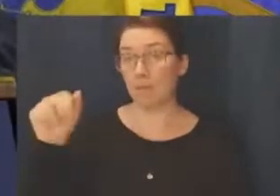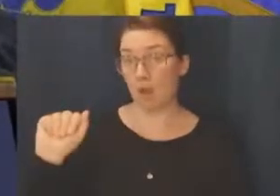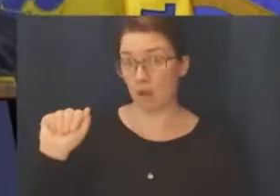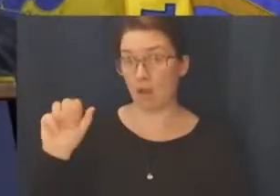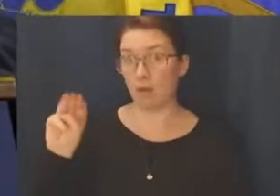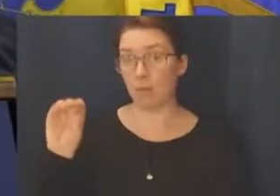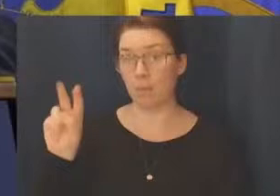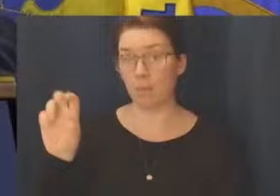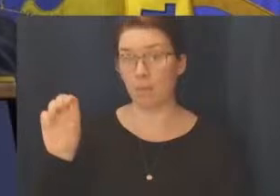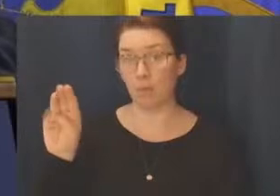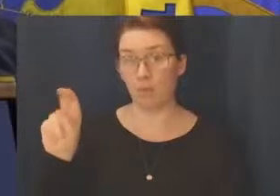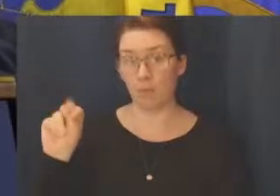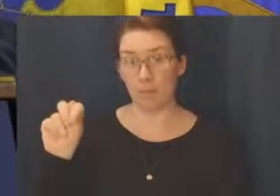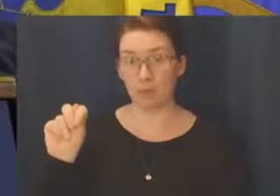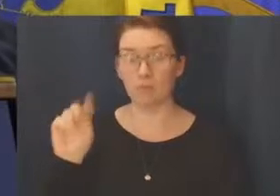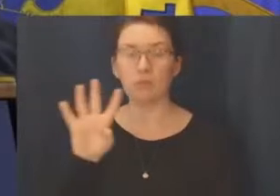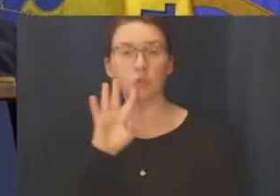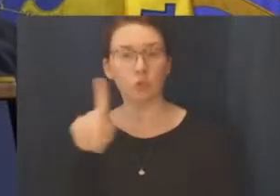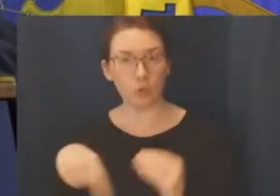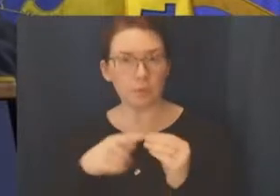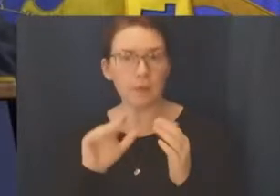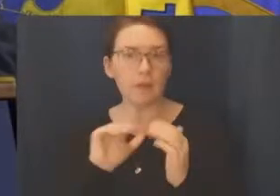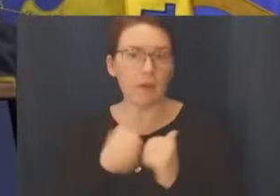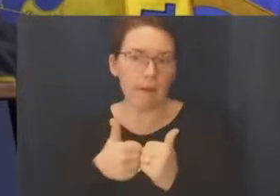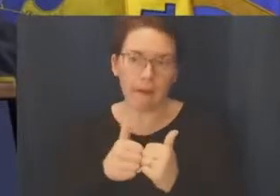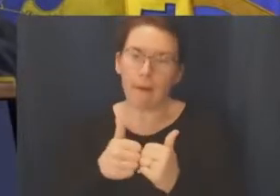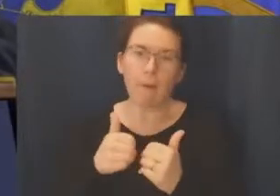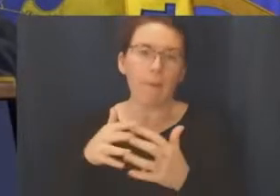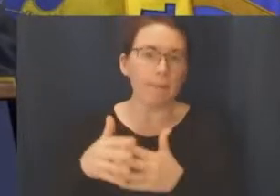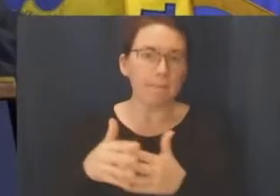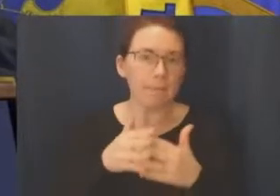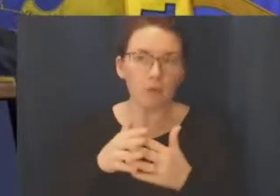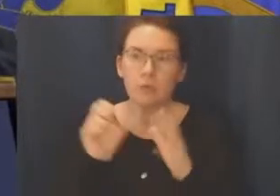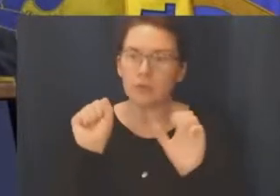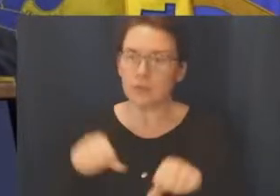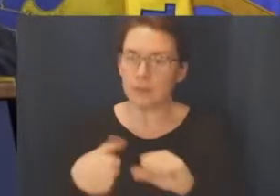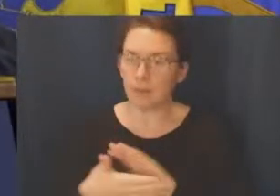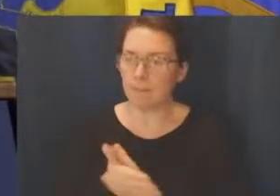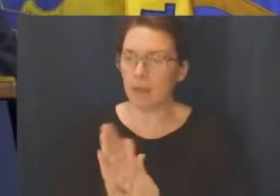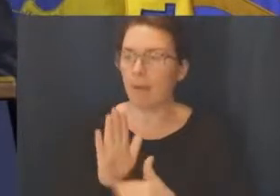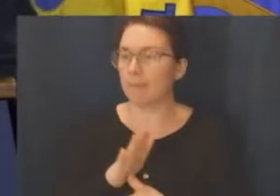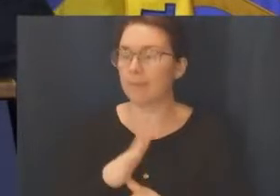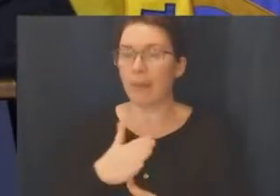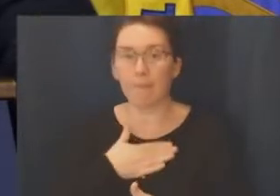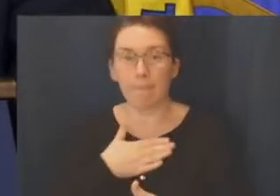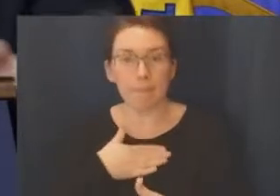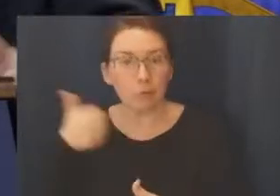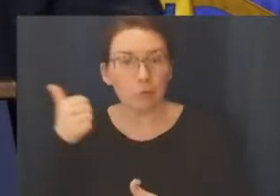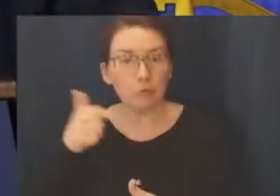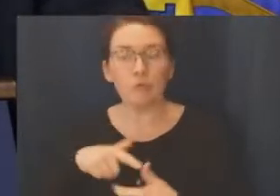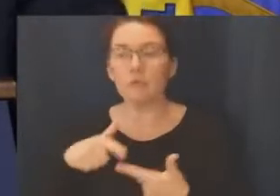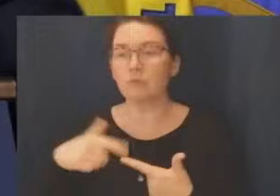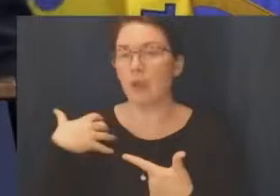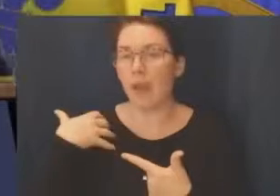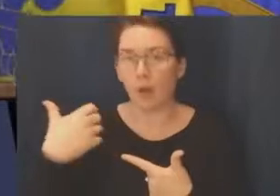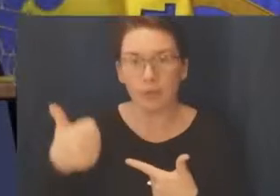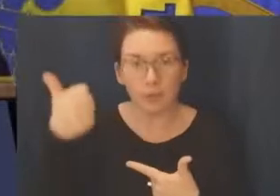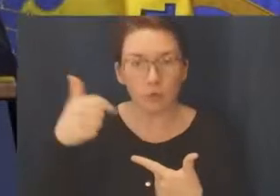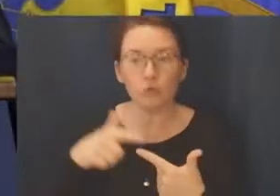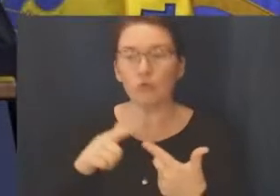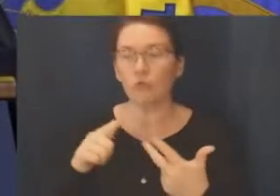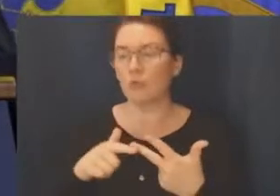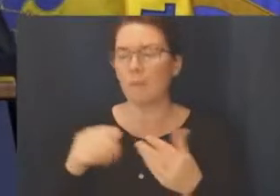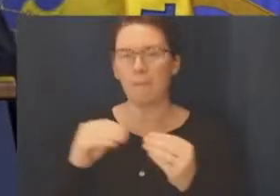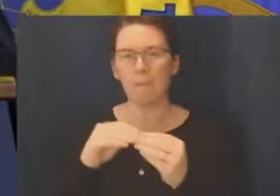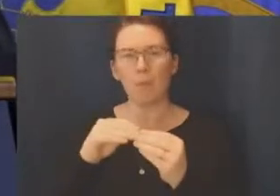make Americans happier, healthier, and living more purposeful lives. At the end of the day, this